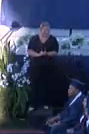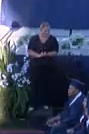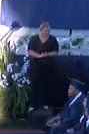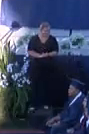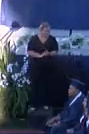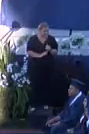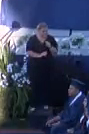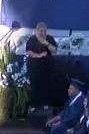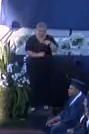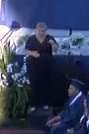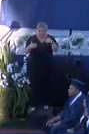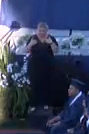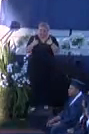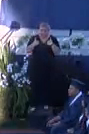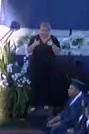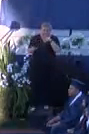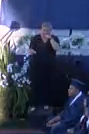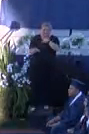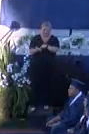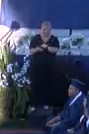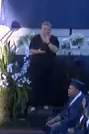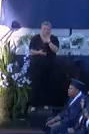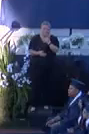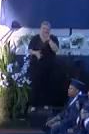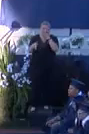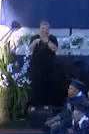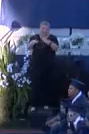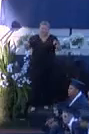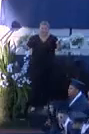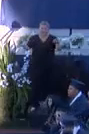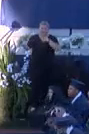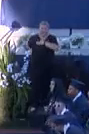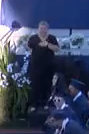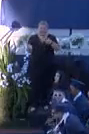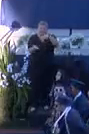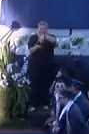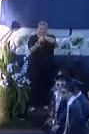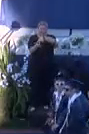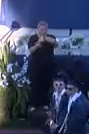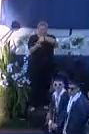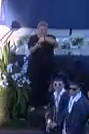And if you earned the Seal of Biliteracy, please stand.